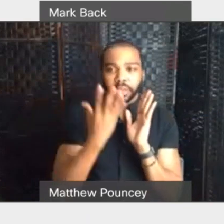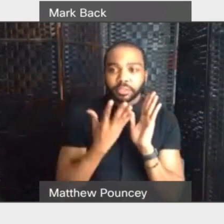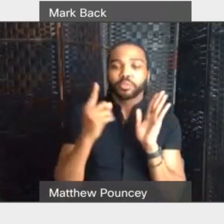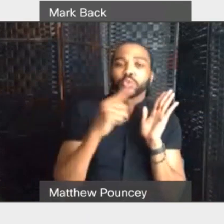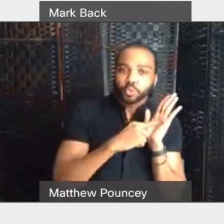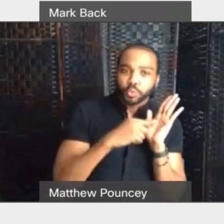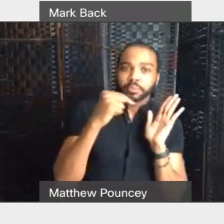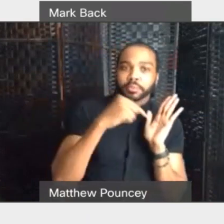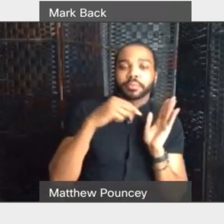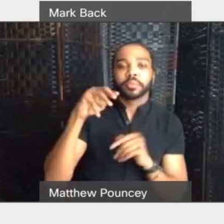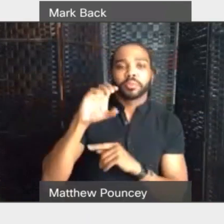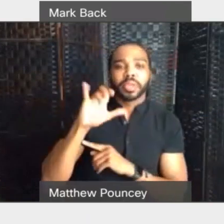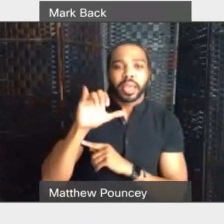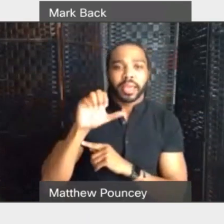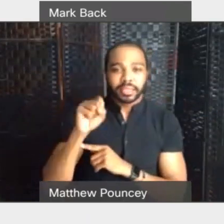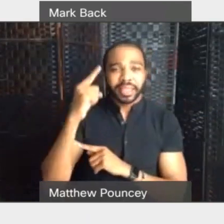time frame for entering it